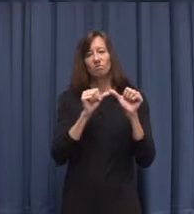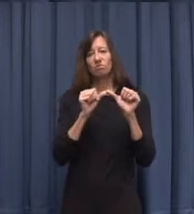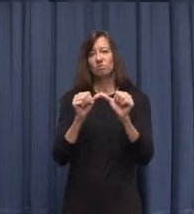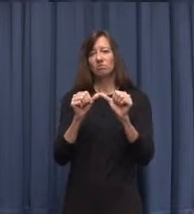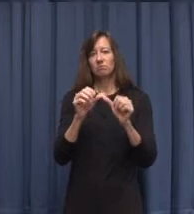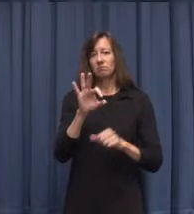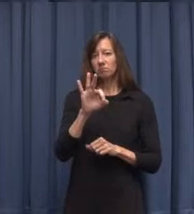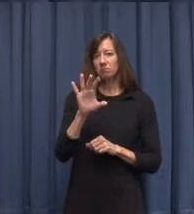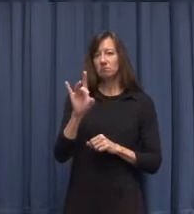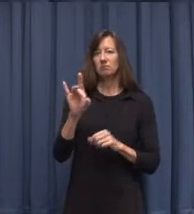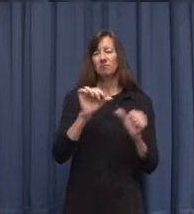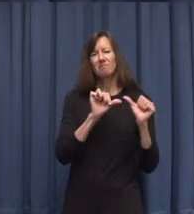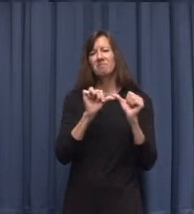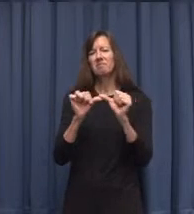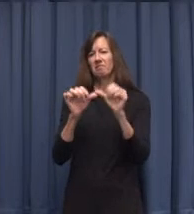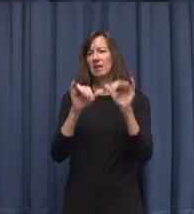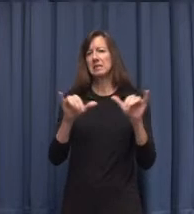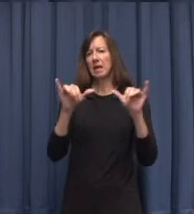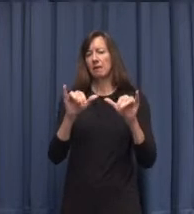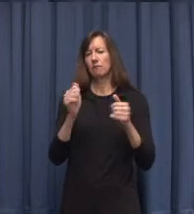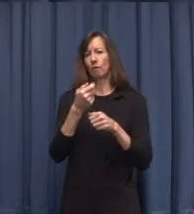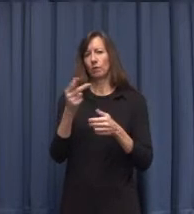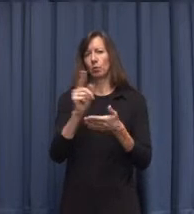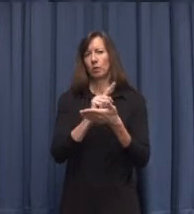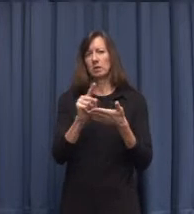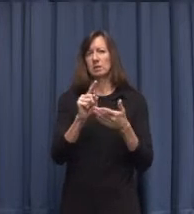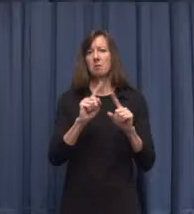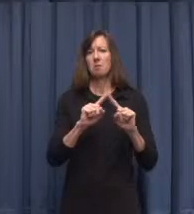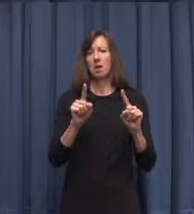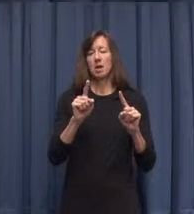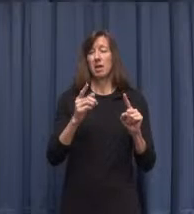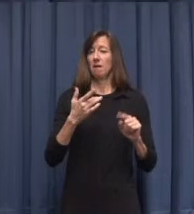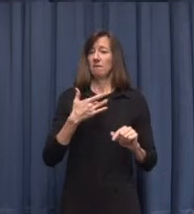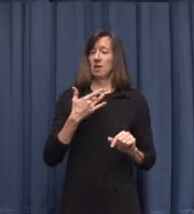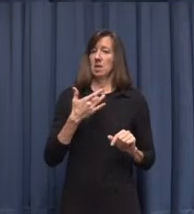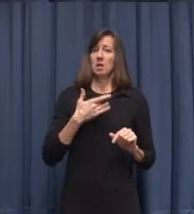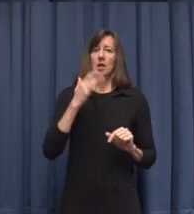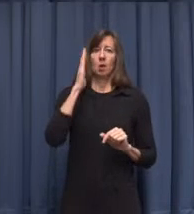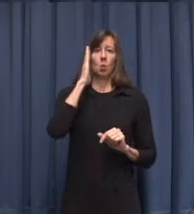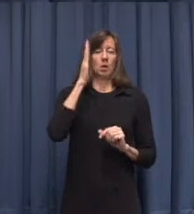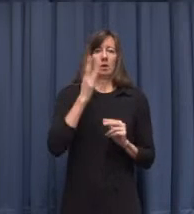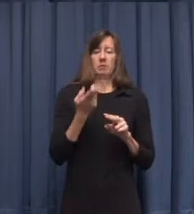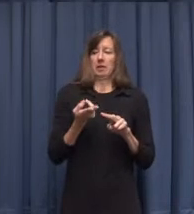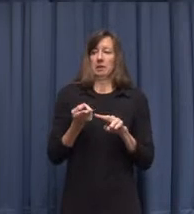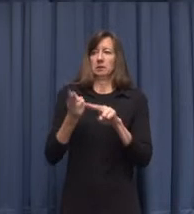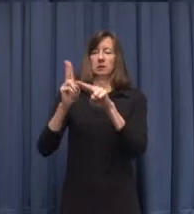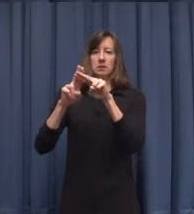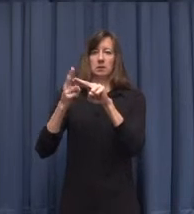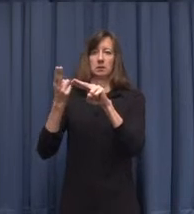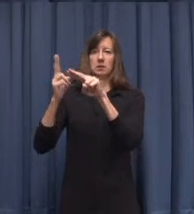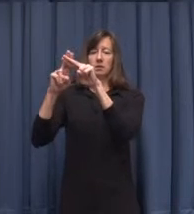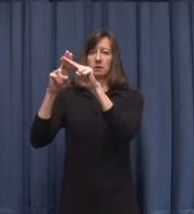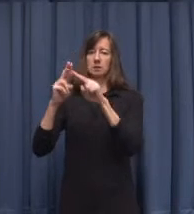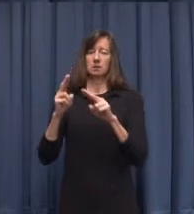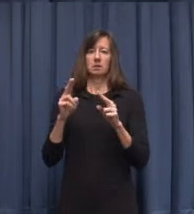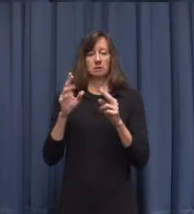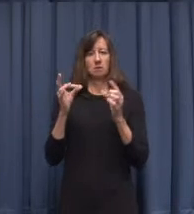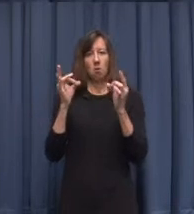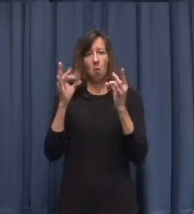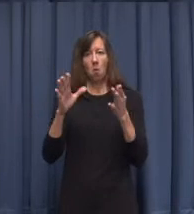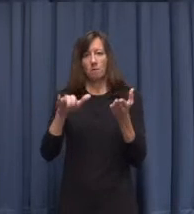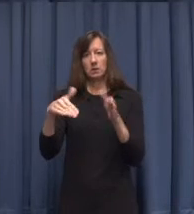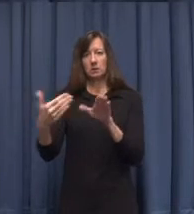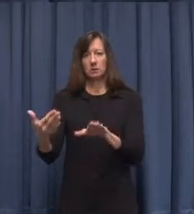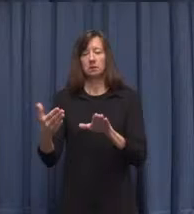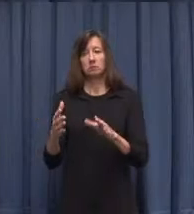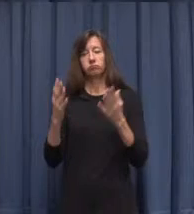the coming weeks, and that is just absolutely tragic and heartbreaking, especially as we head into the beginning of the holiday season. That